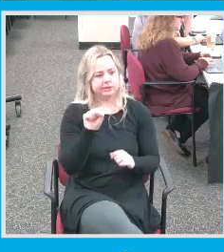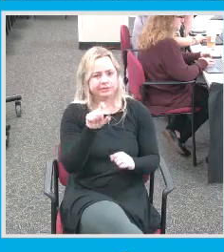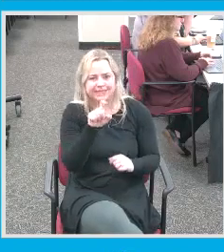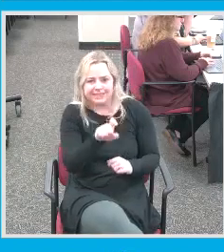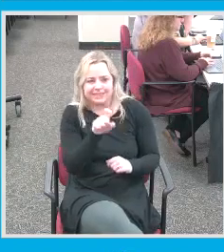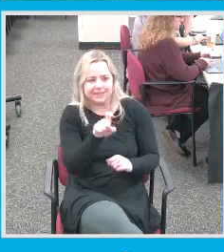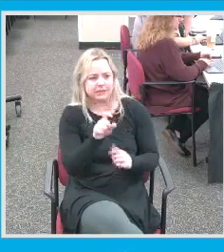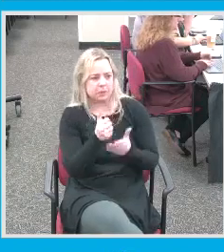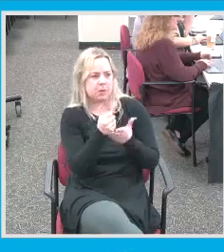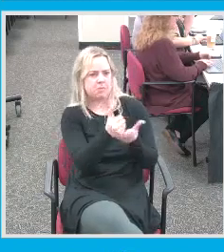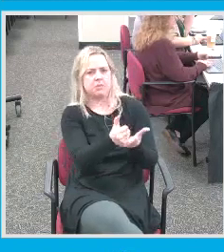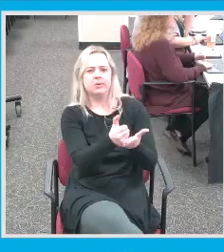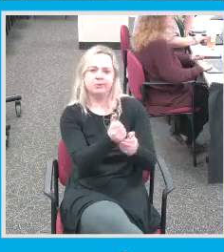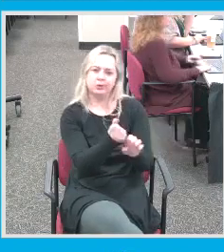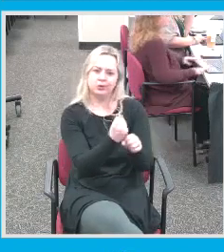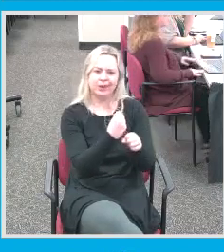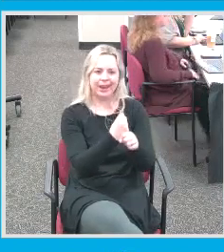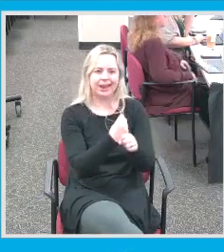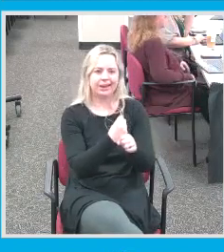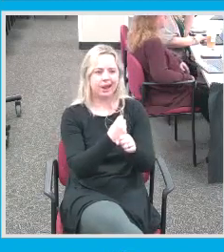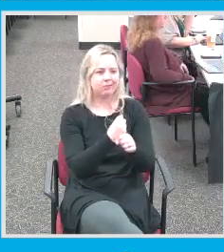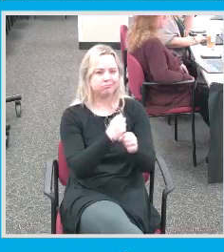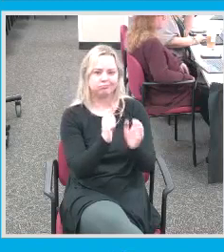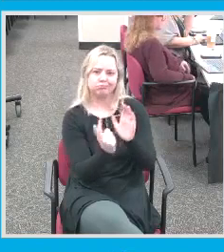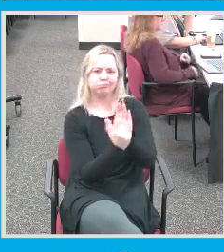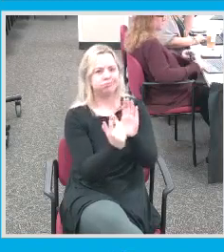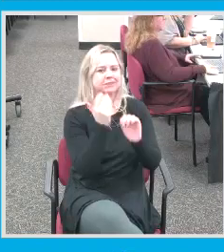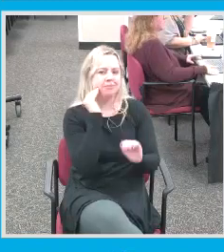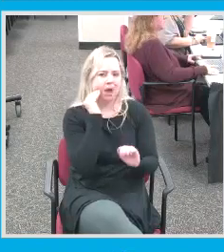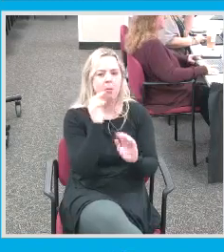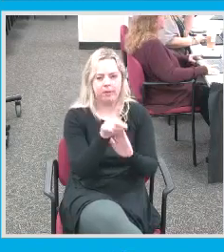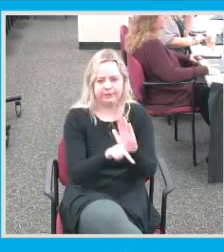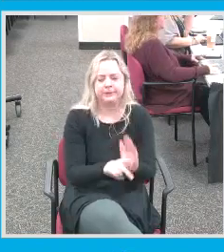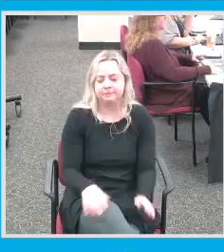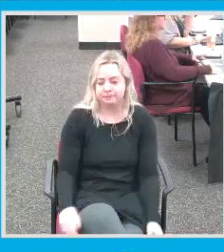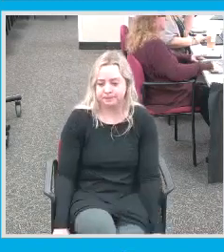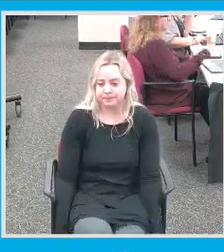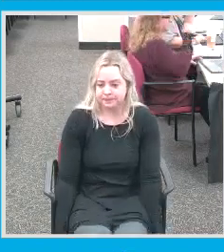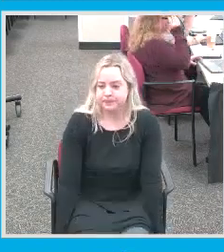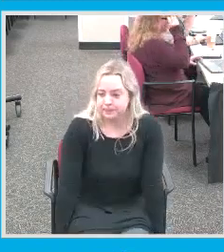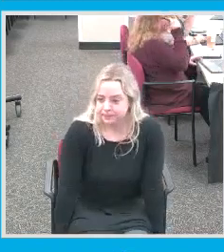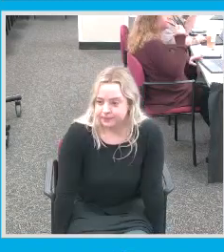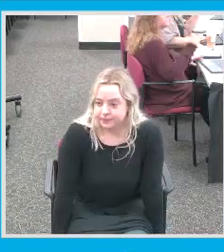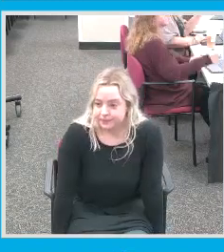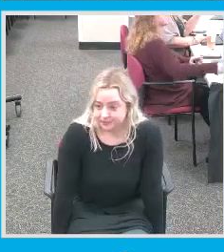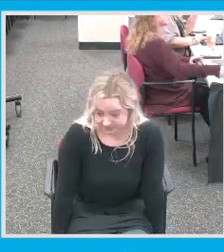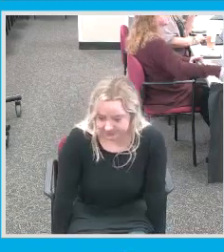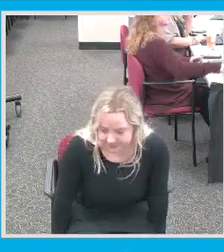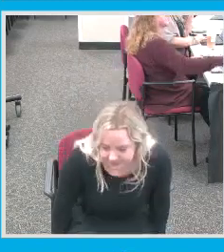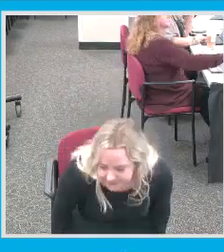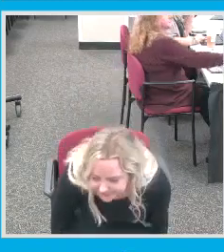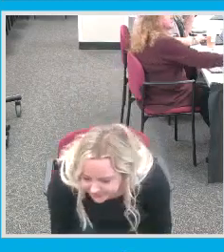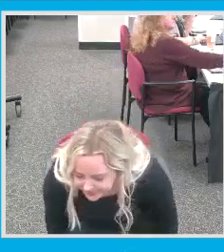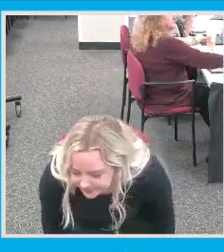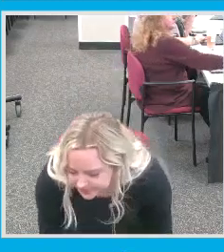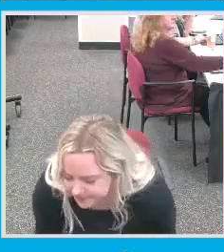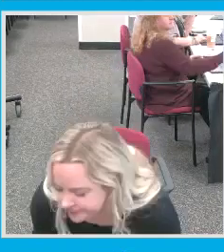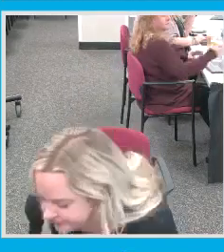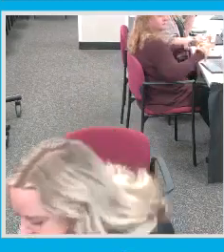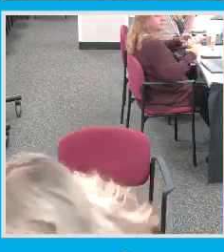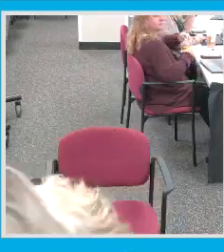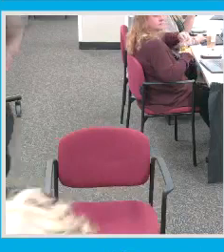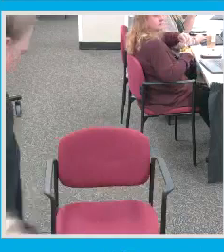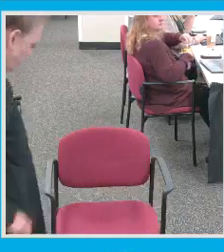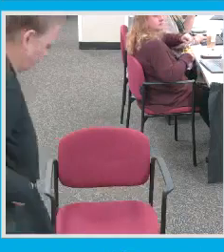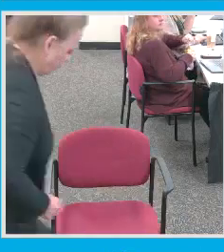strong, comprehensive tobacco-free schools policy. So I would now like to thank two of our